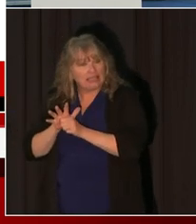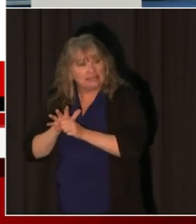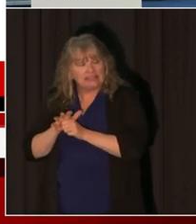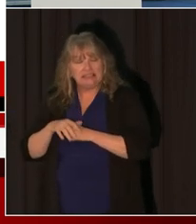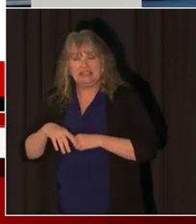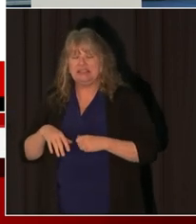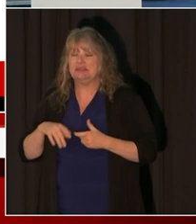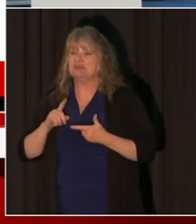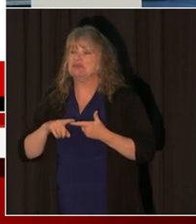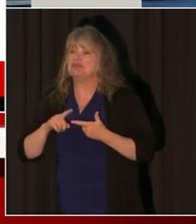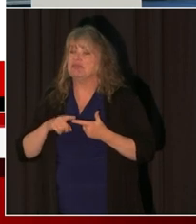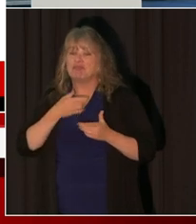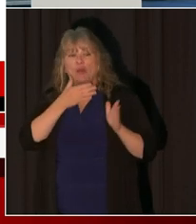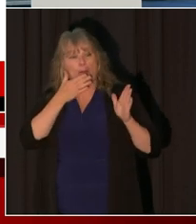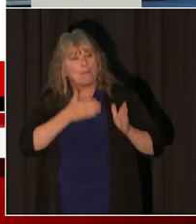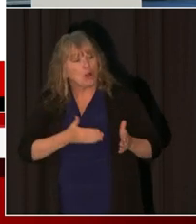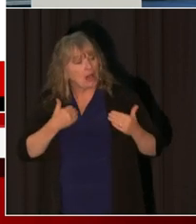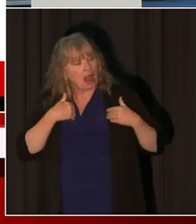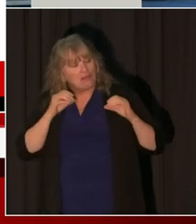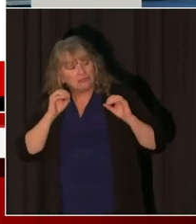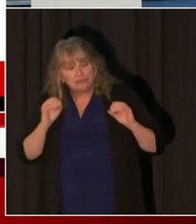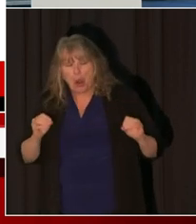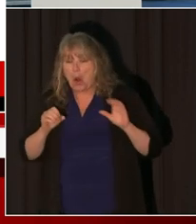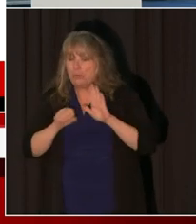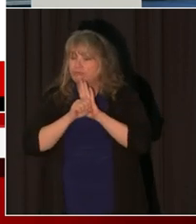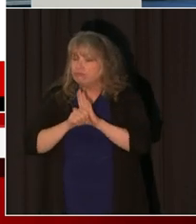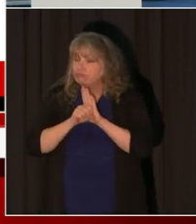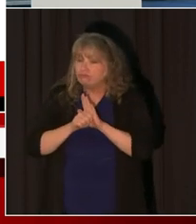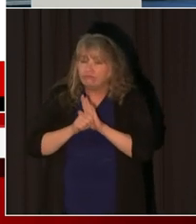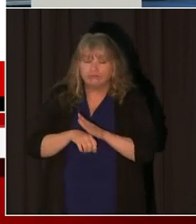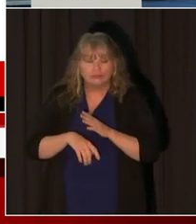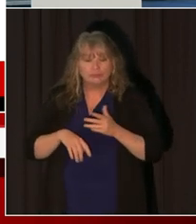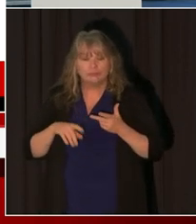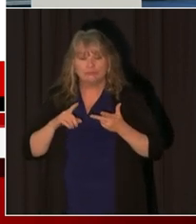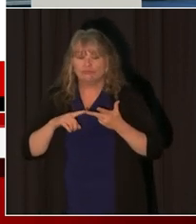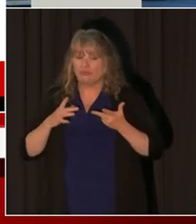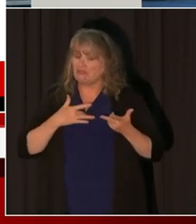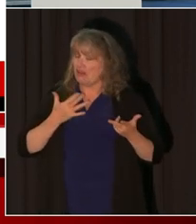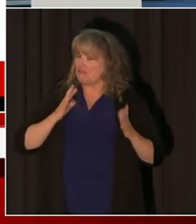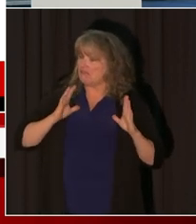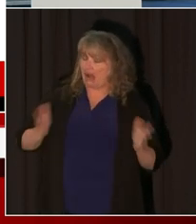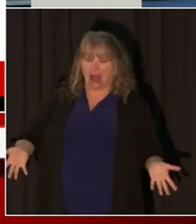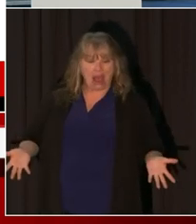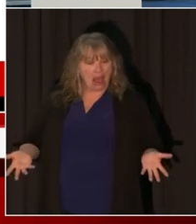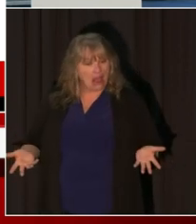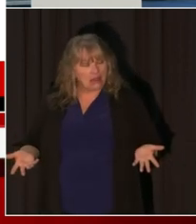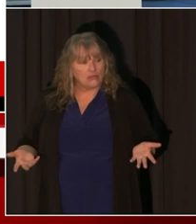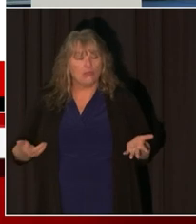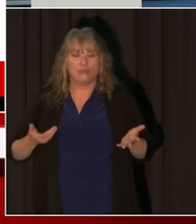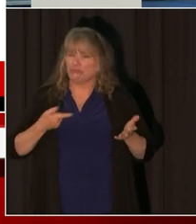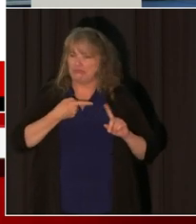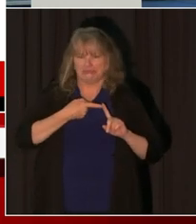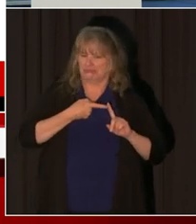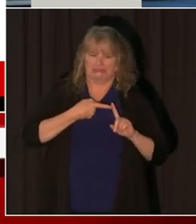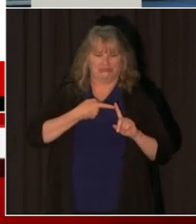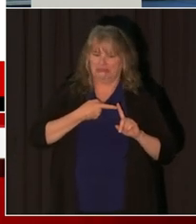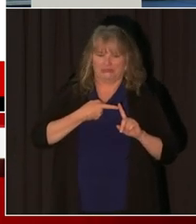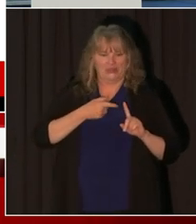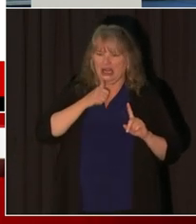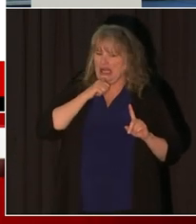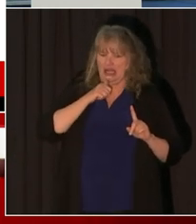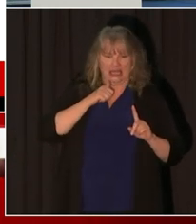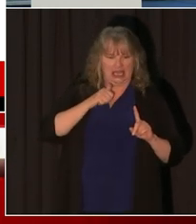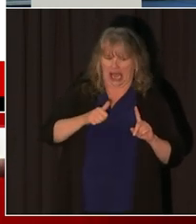COVID-19 and who has no current and/or who has no current signs and symptoms would not be